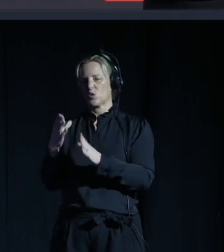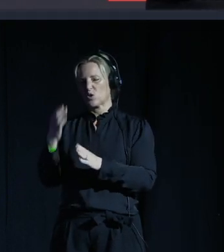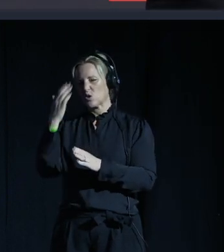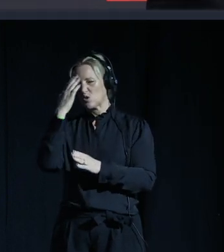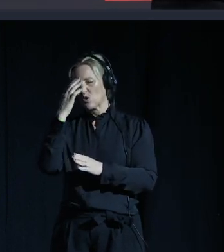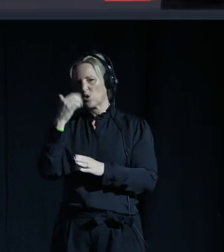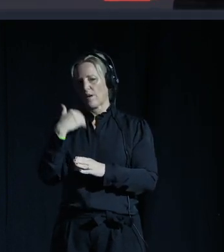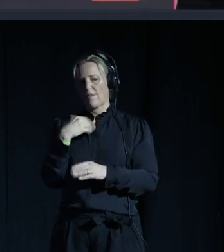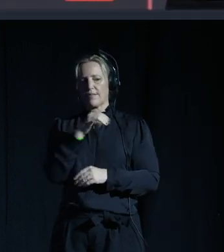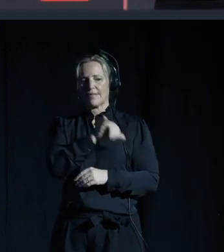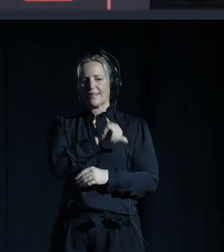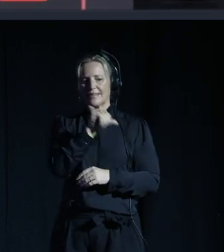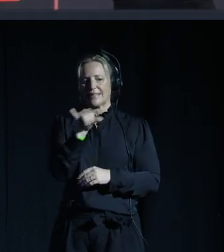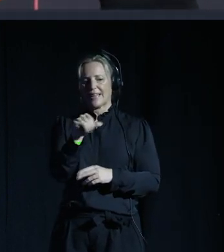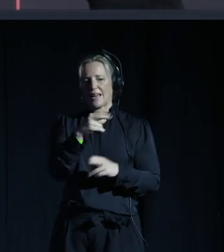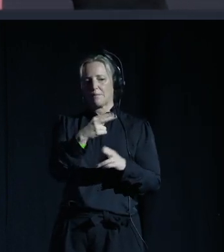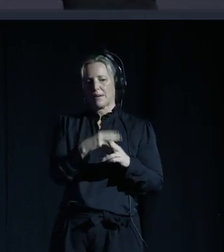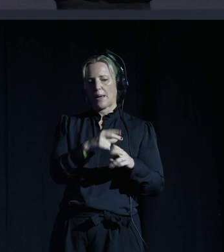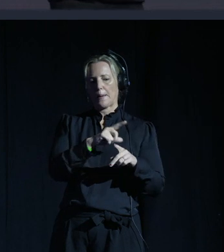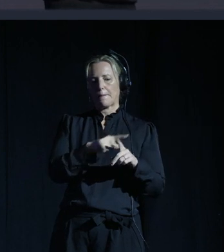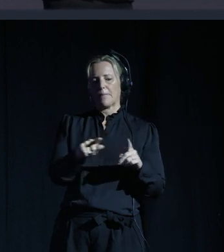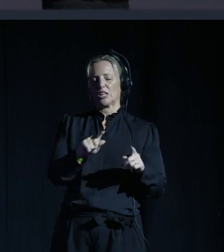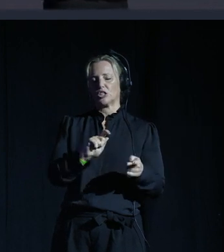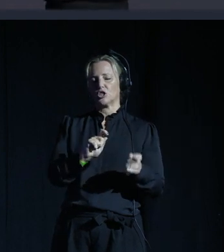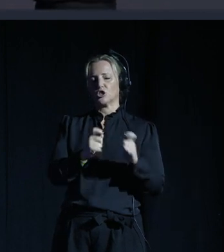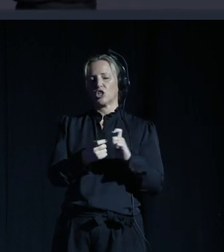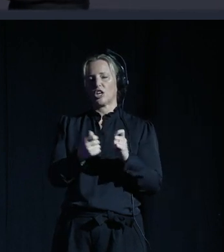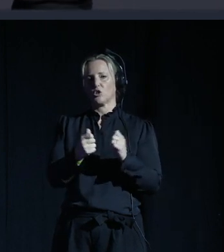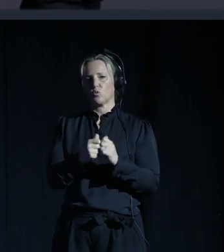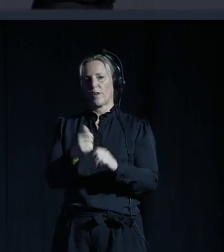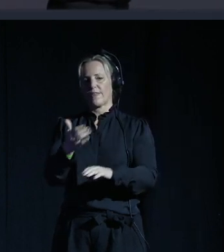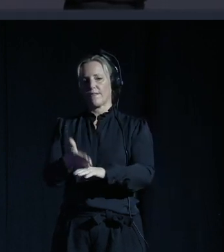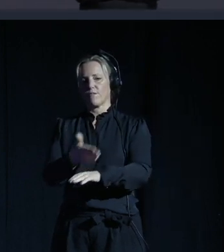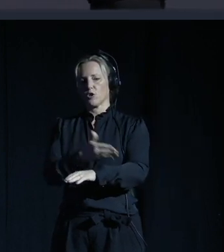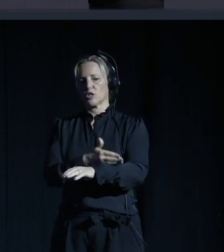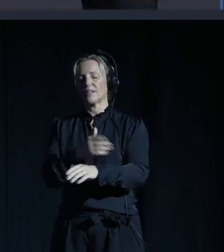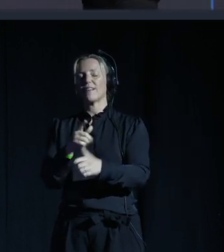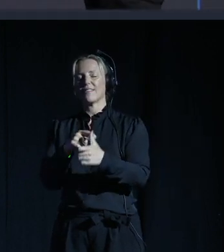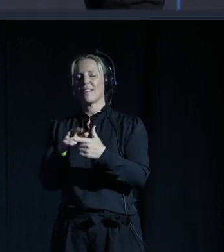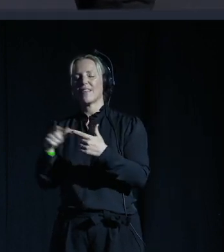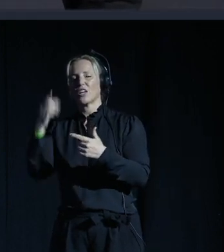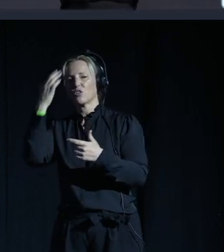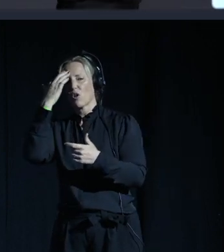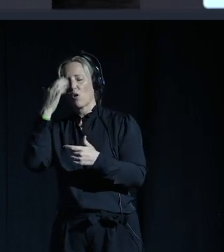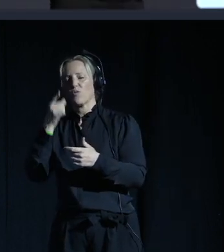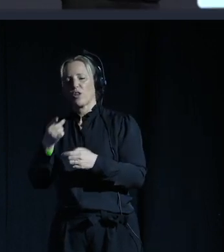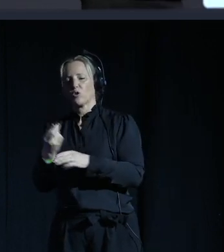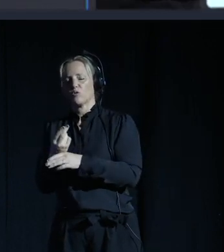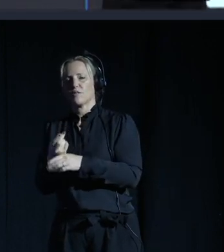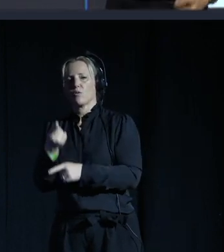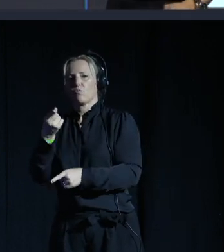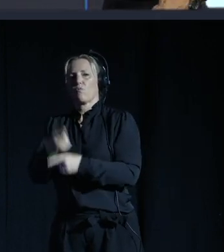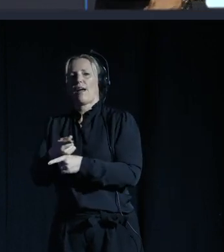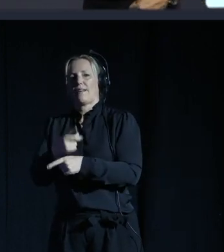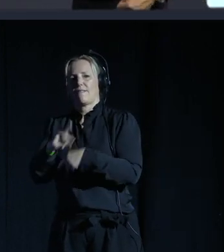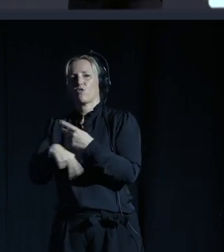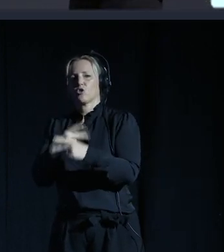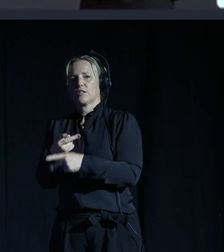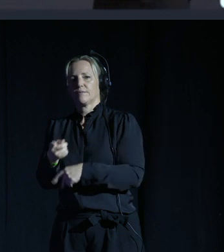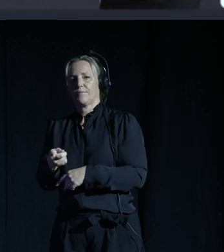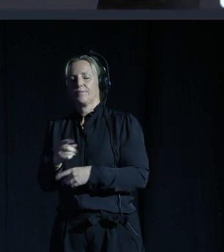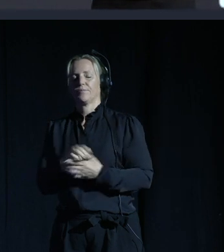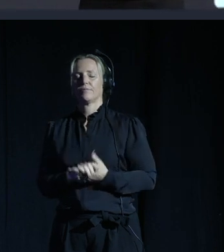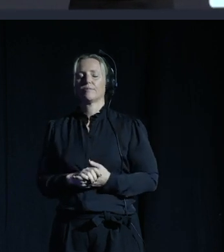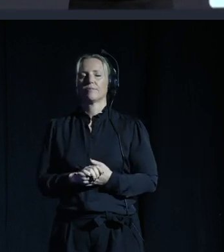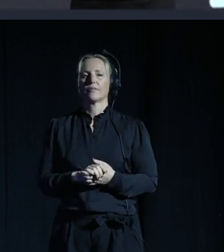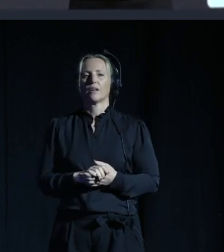name, but we've got changes in versions, so they're using the version that they know makes sense for them. And then you can also use deprecations, very